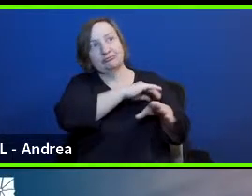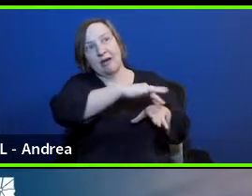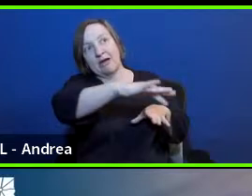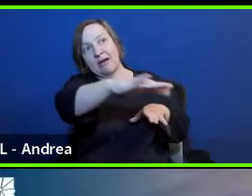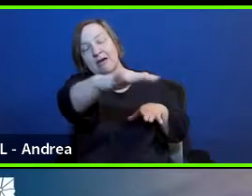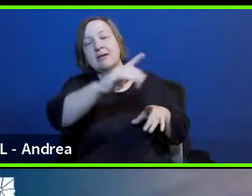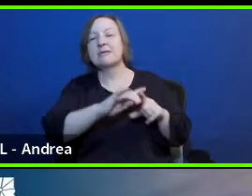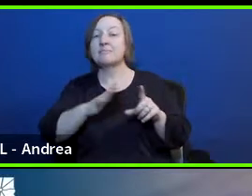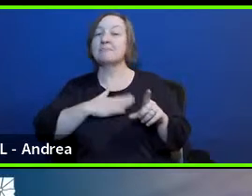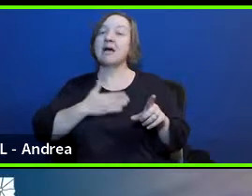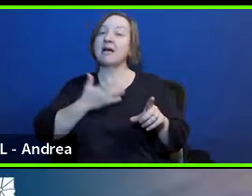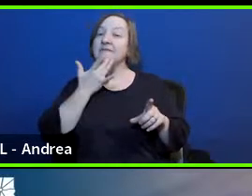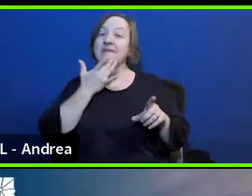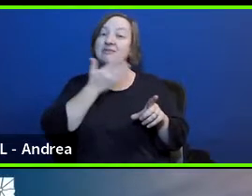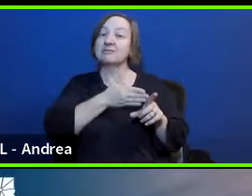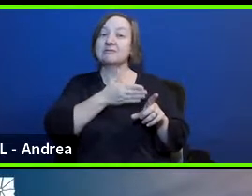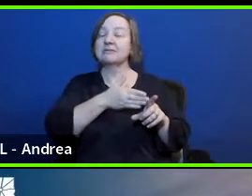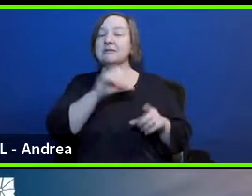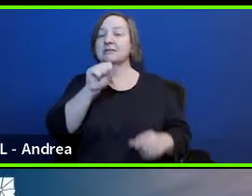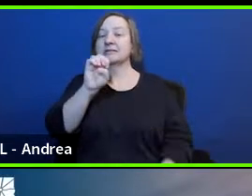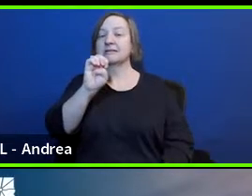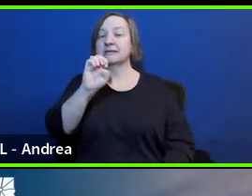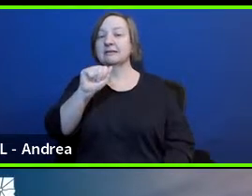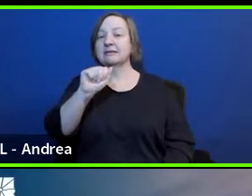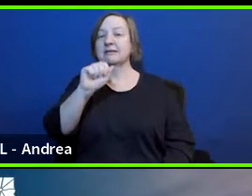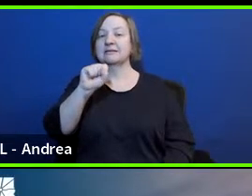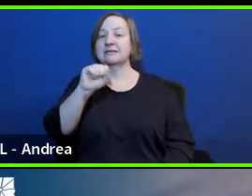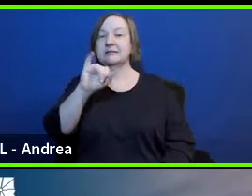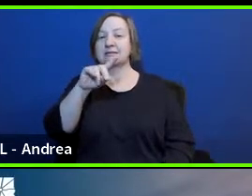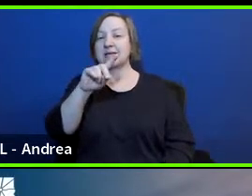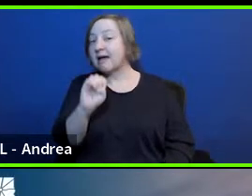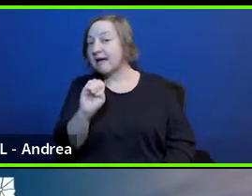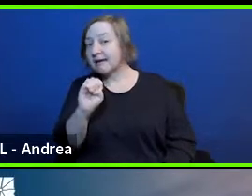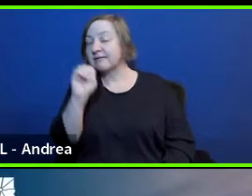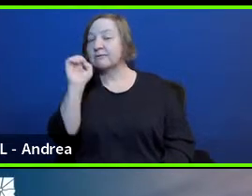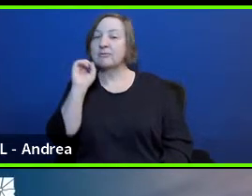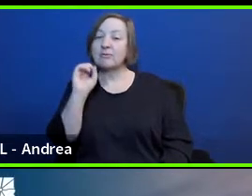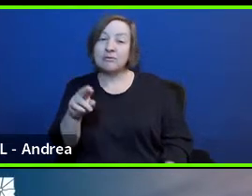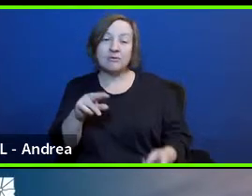probably go-to is Seaside or